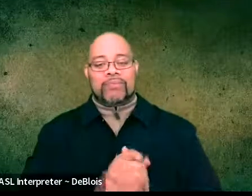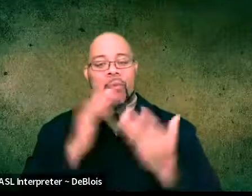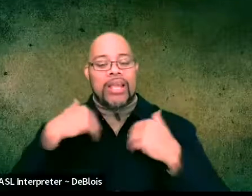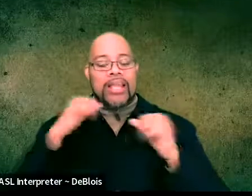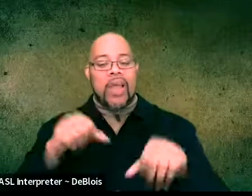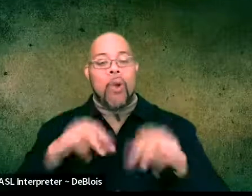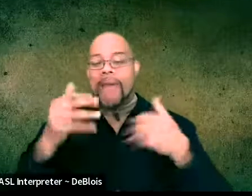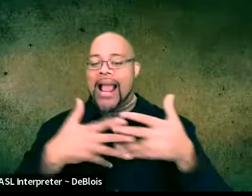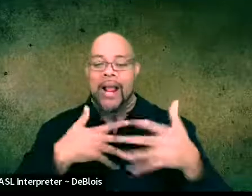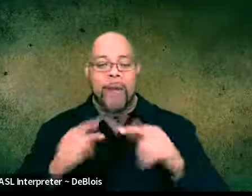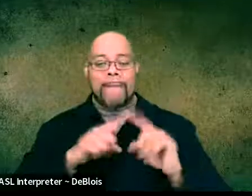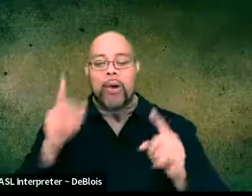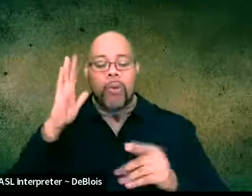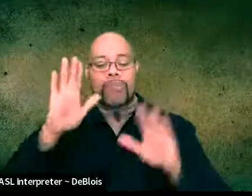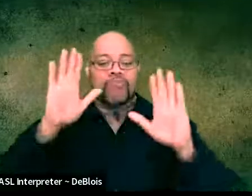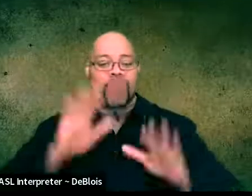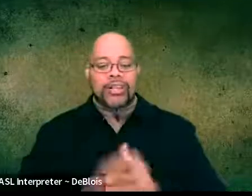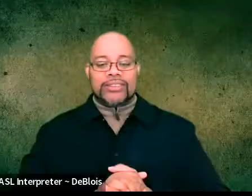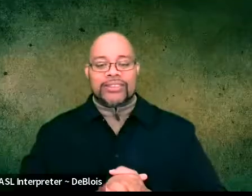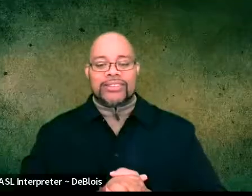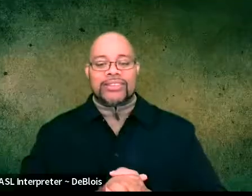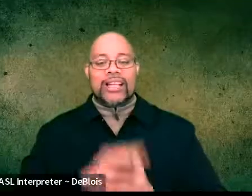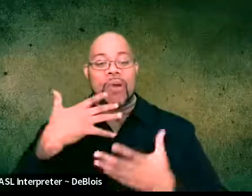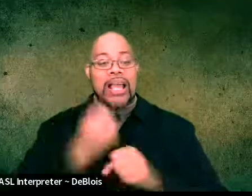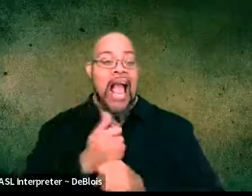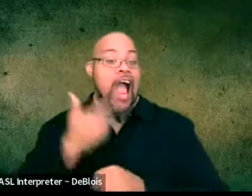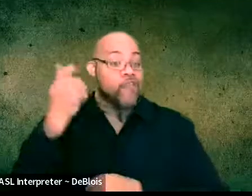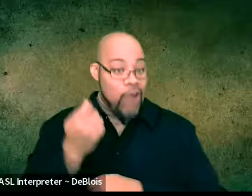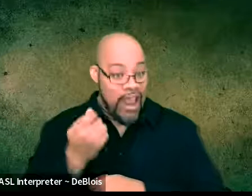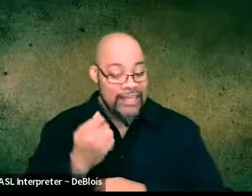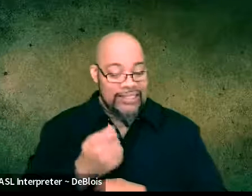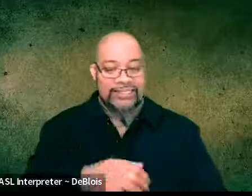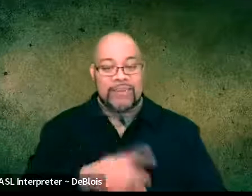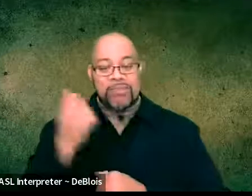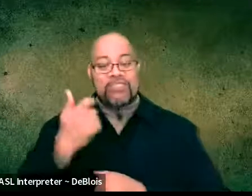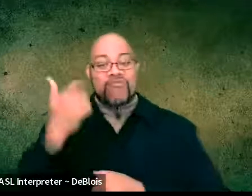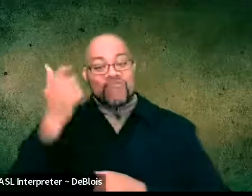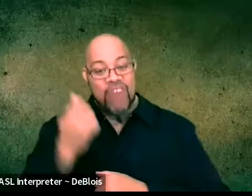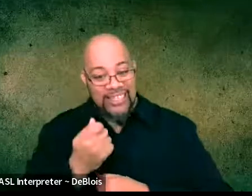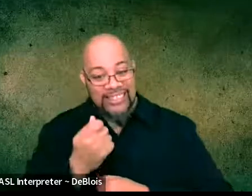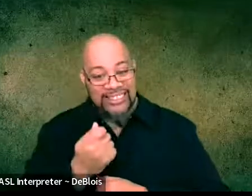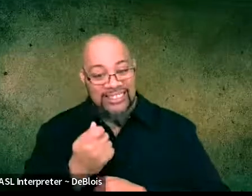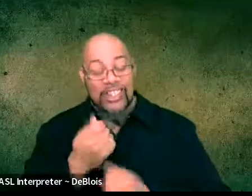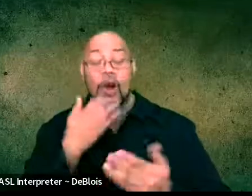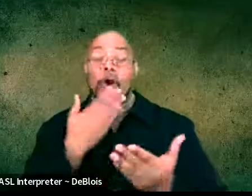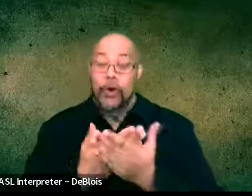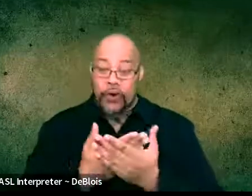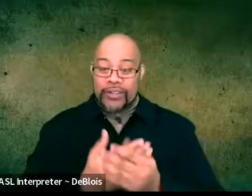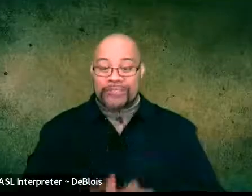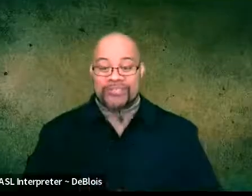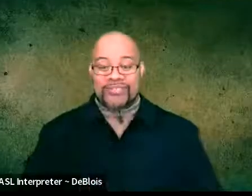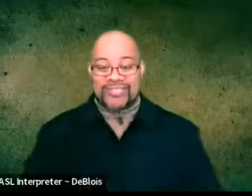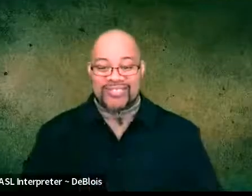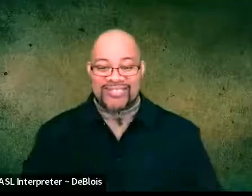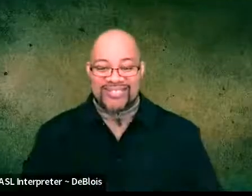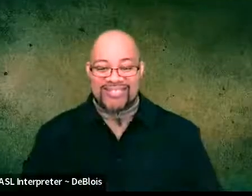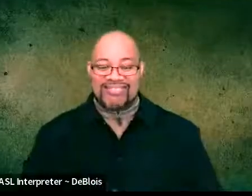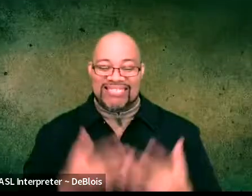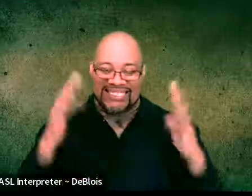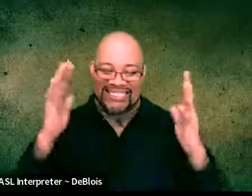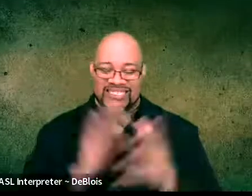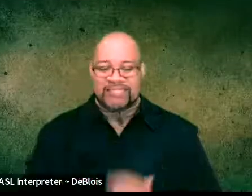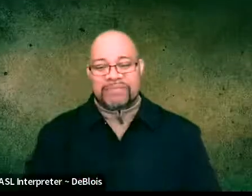host it anyway, but it will be great if we got a grant, because grants are good.